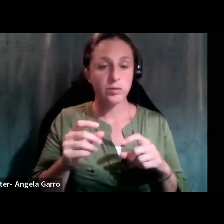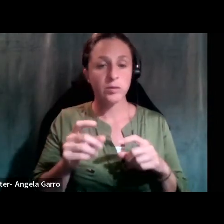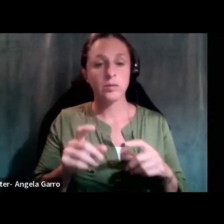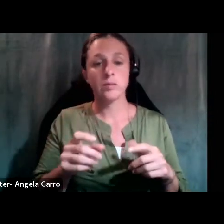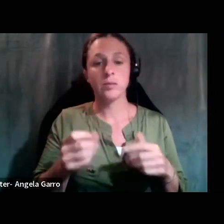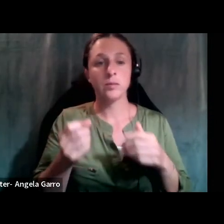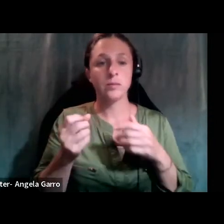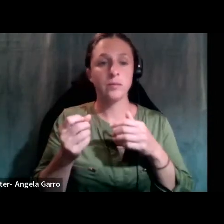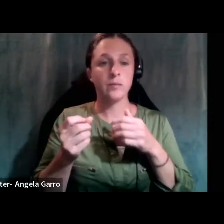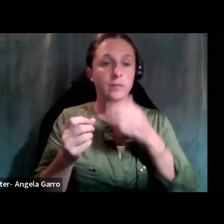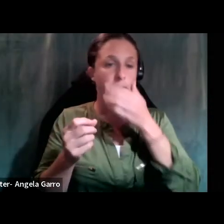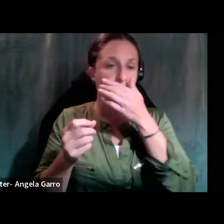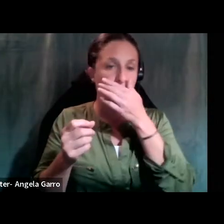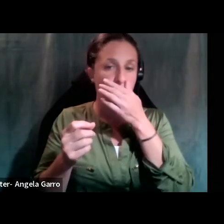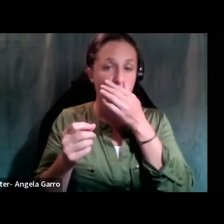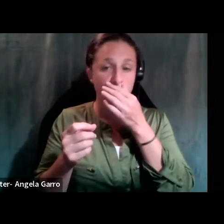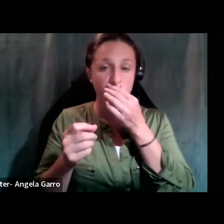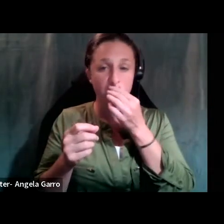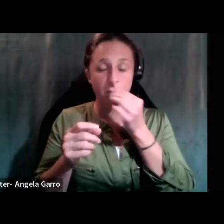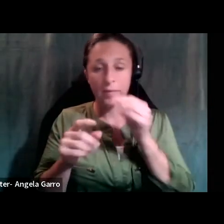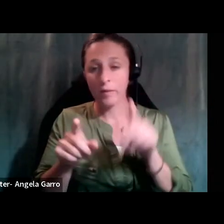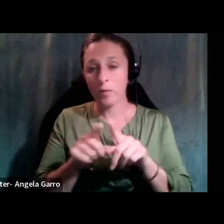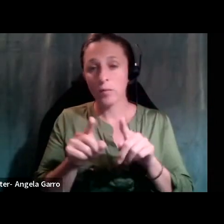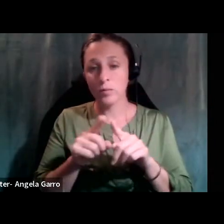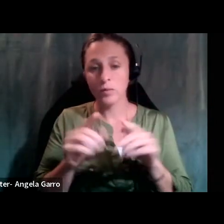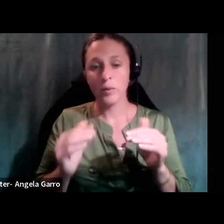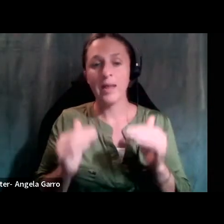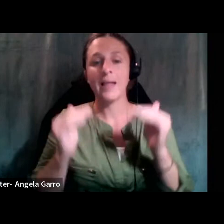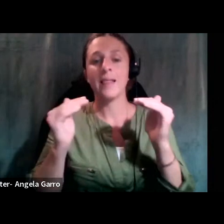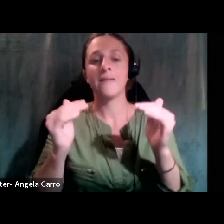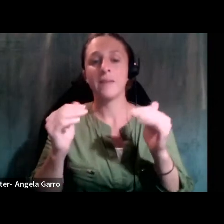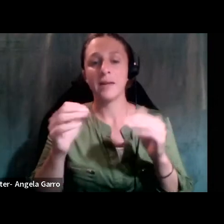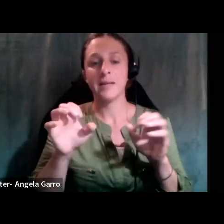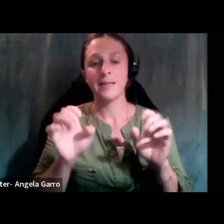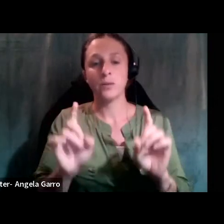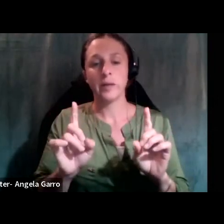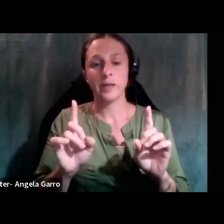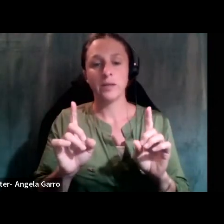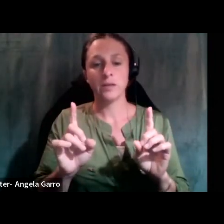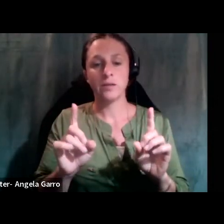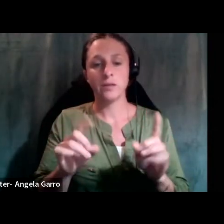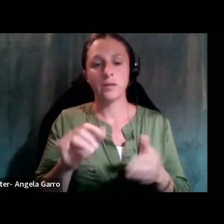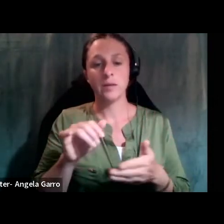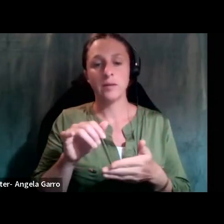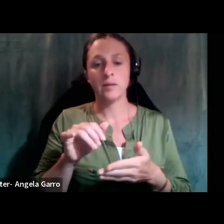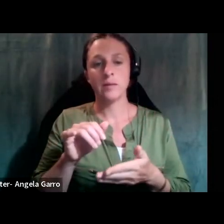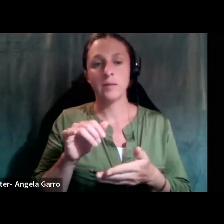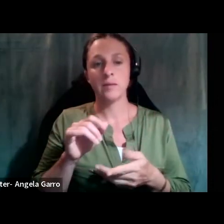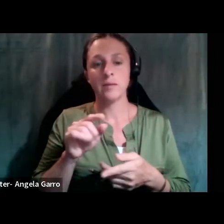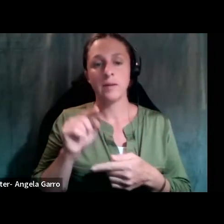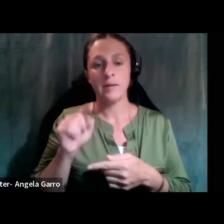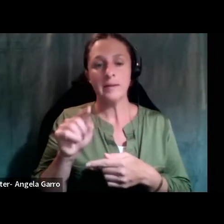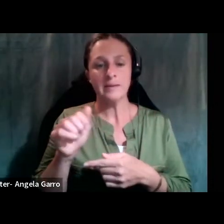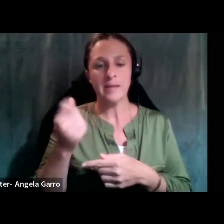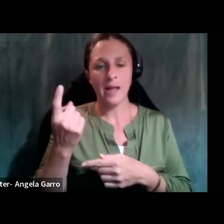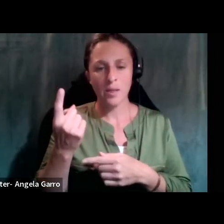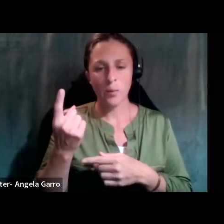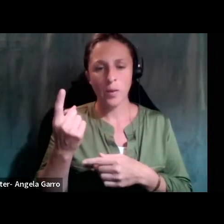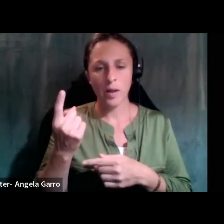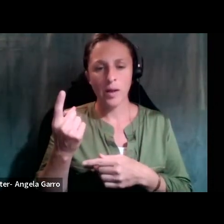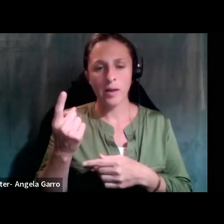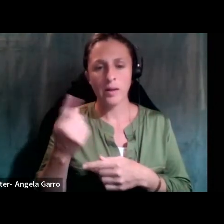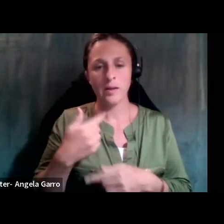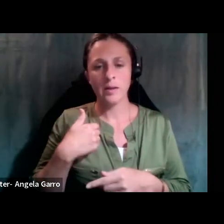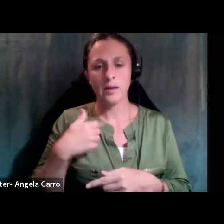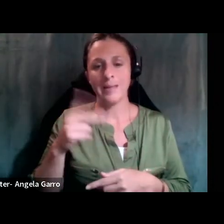there's also Elevate Education, which is Ken Shelton. Sorry. So this is another one. We've